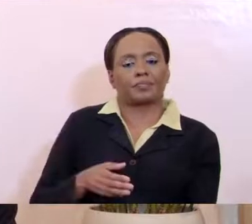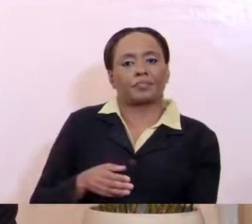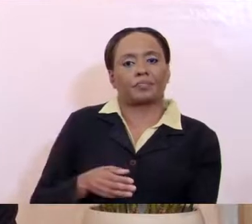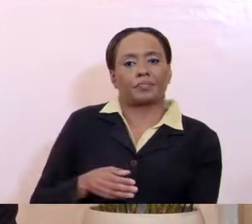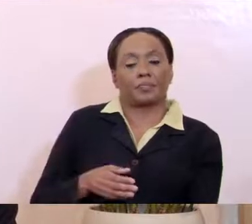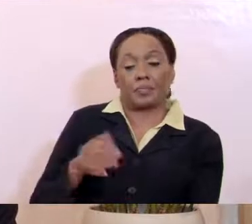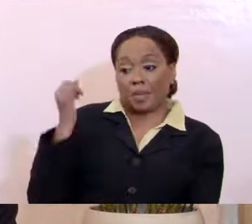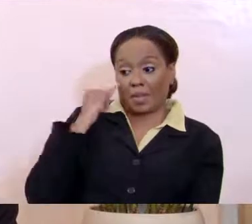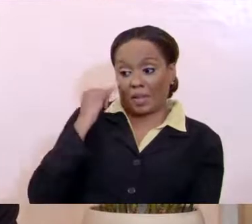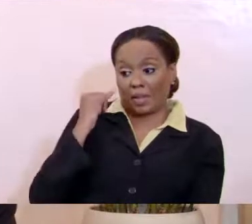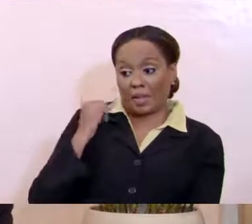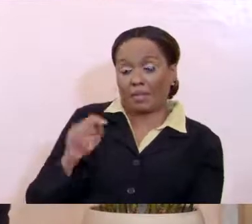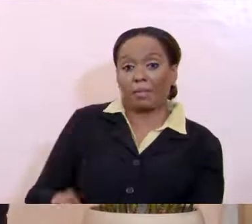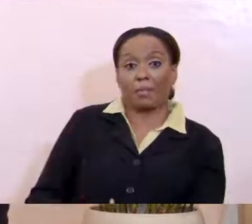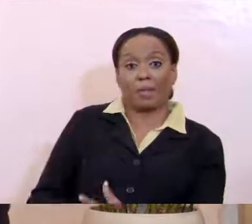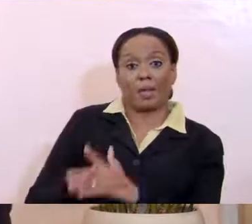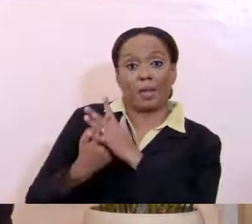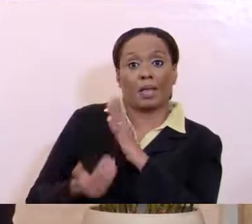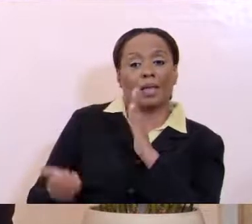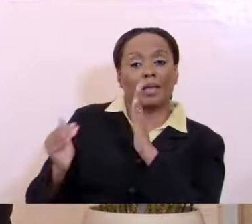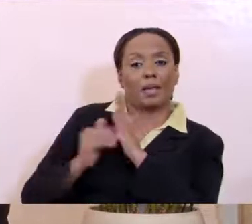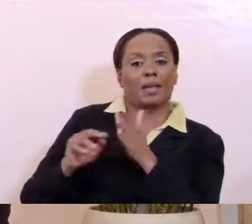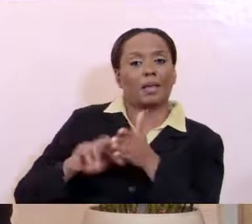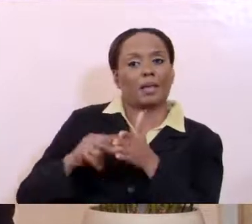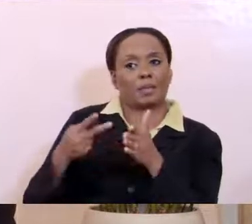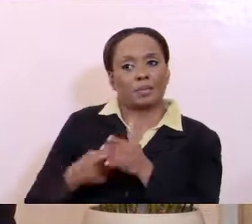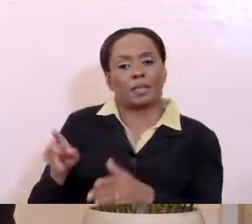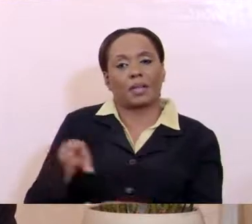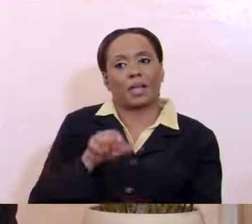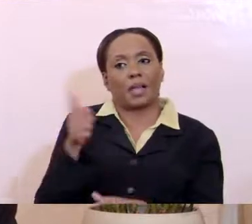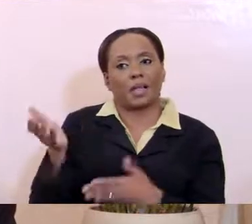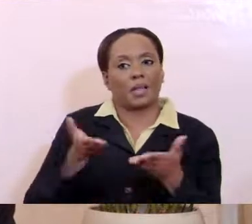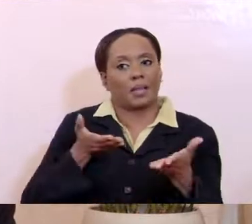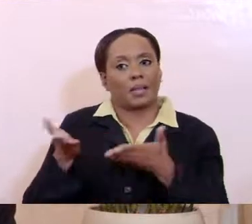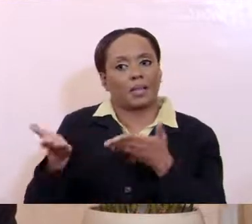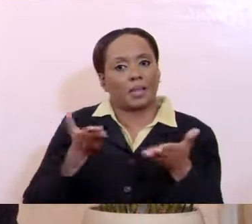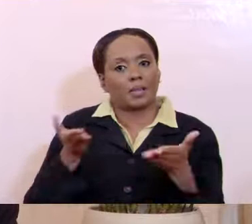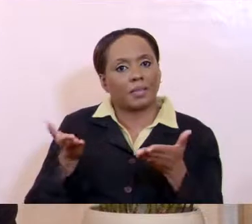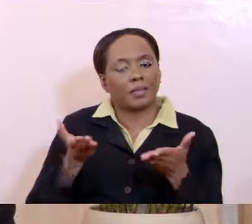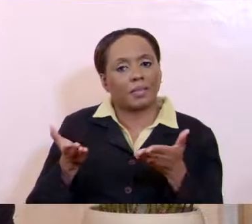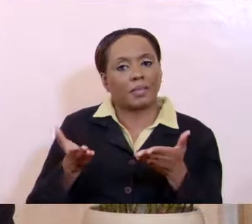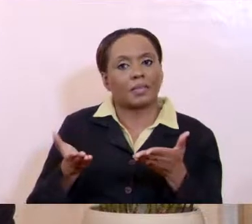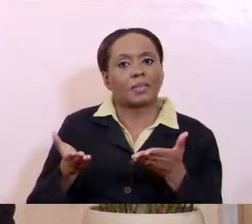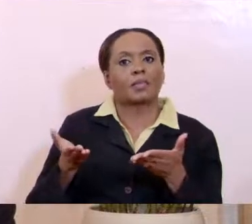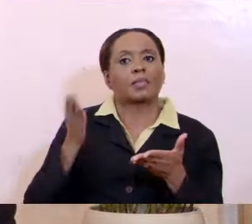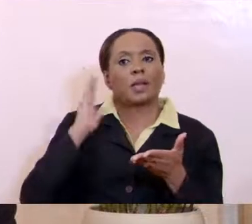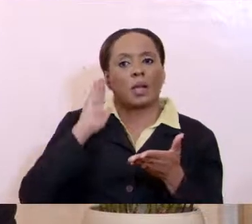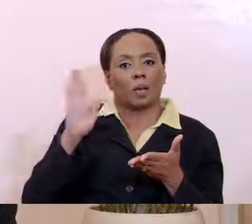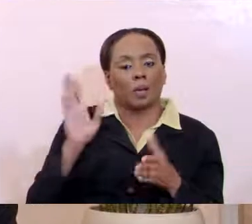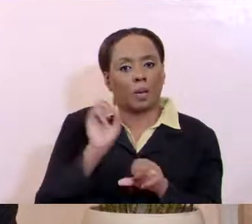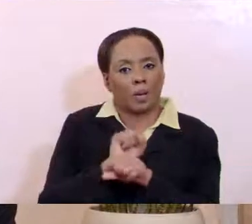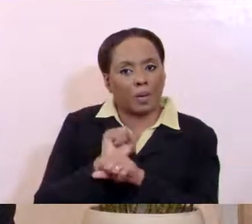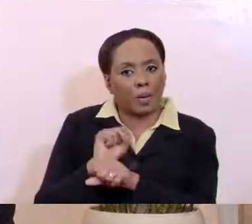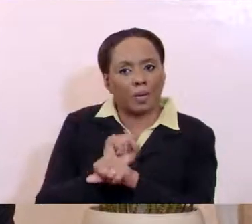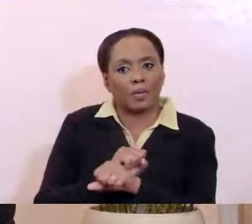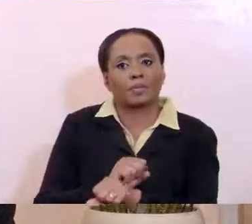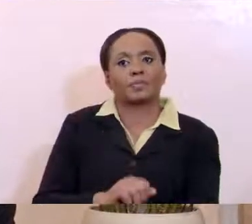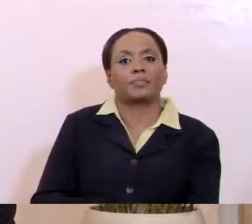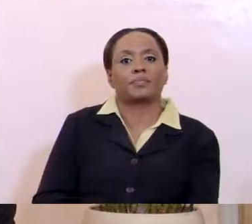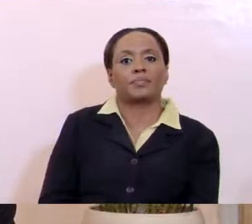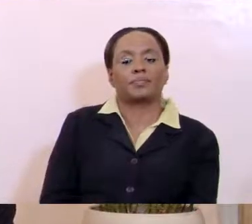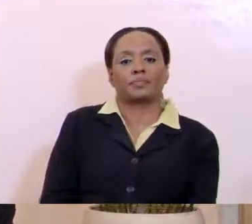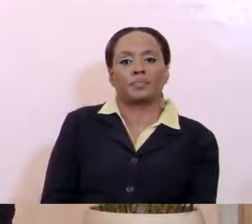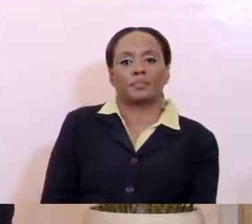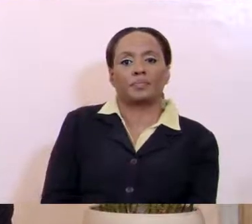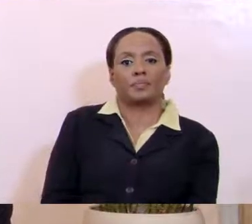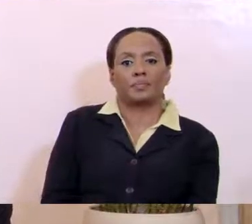we have to allow those allied services that allow construction to continue to operate. So it stands to reason, therefore,